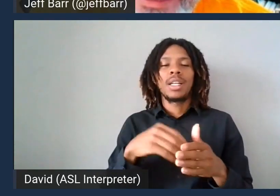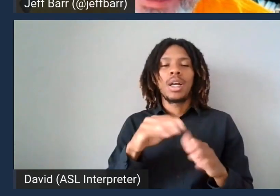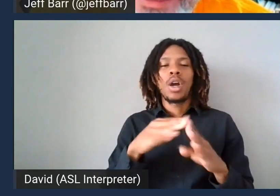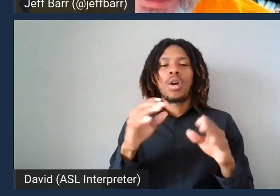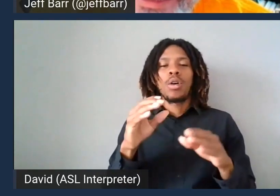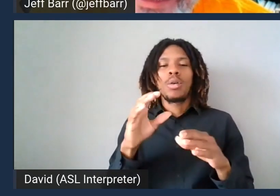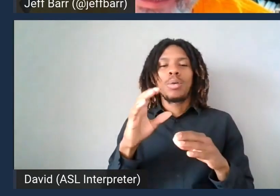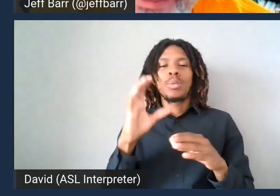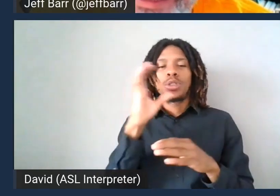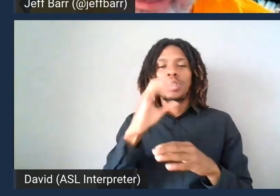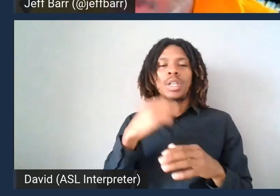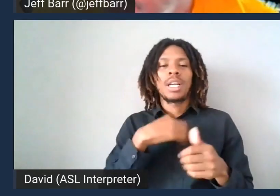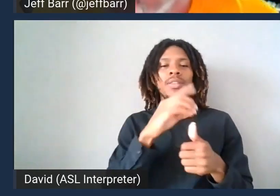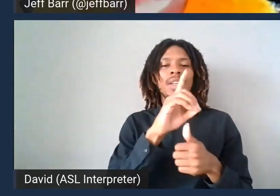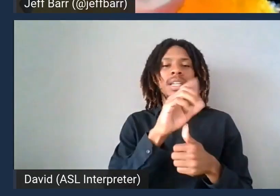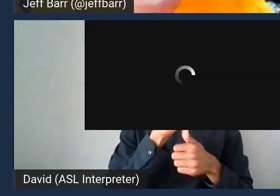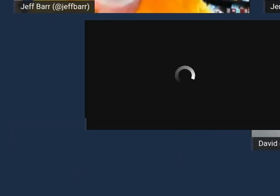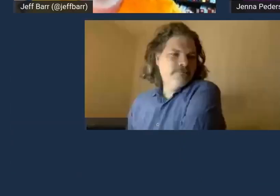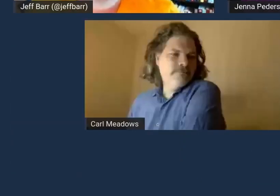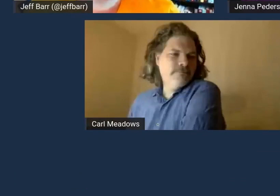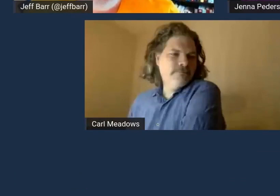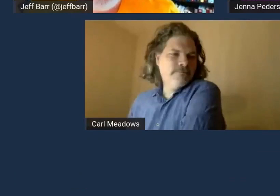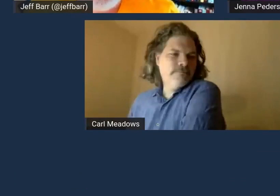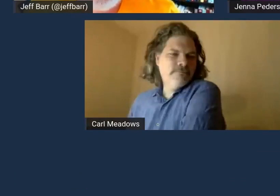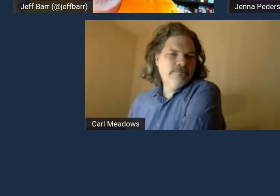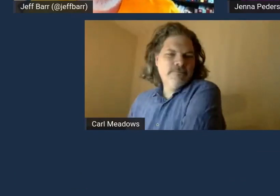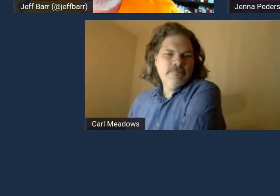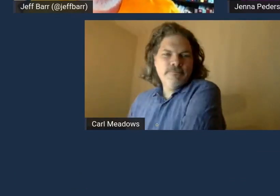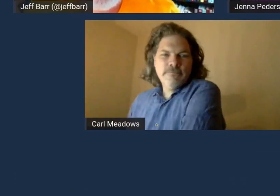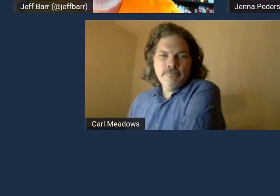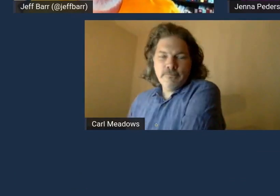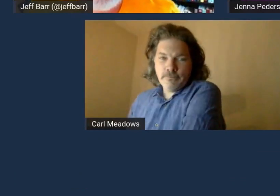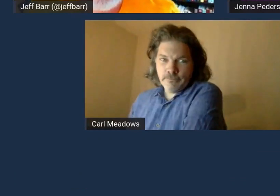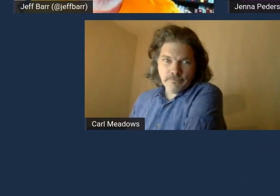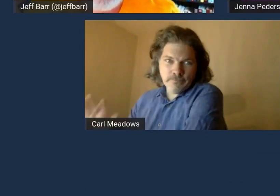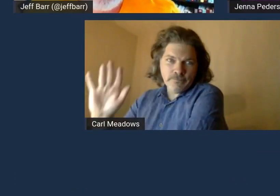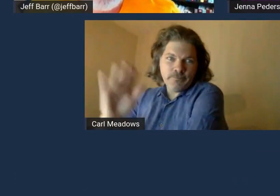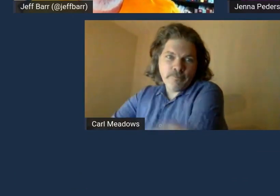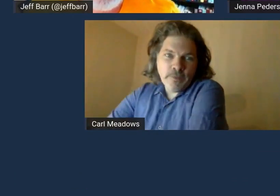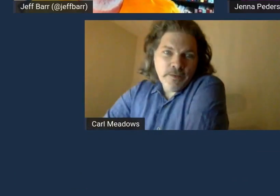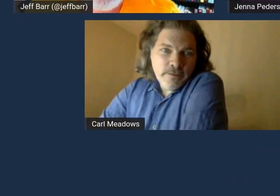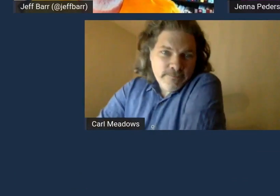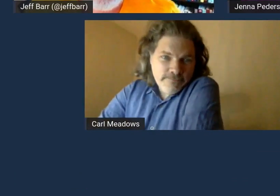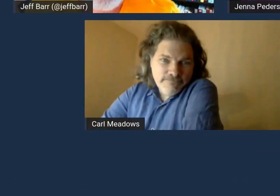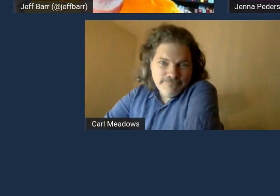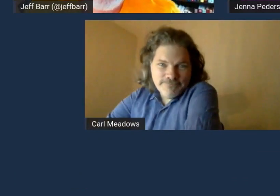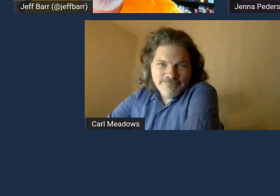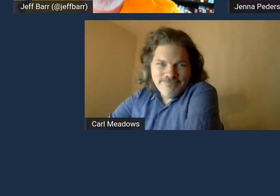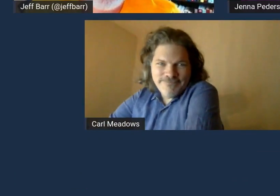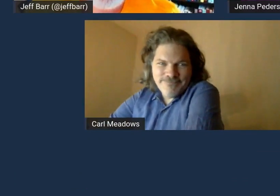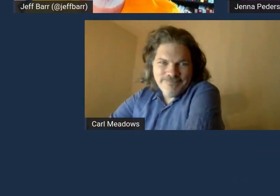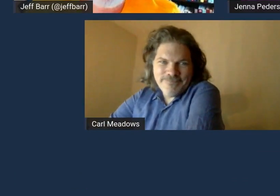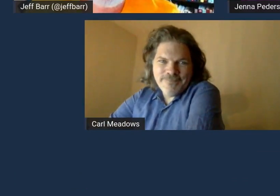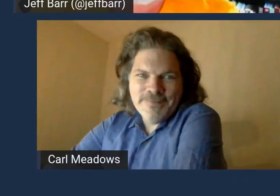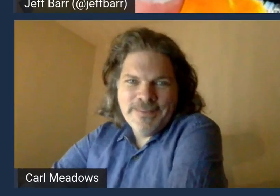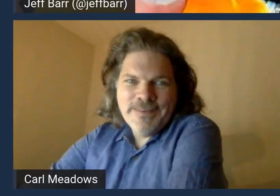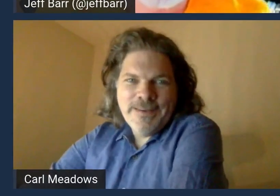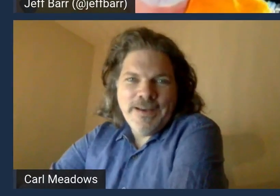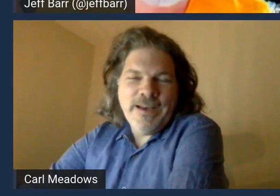and transforms. He's going to focus on the last two. I'll hand it over to him. Thank you, Mehul. Hi,